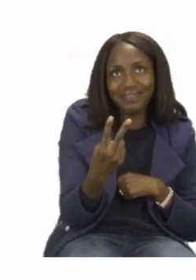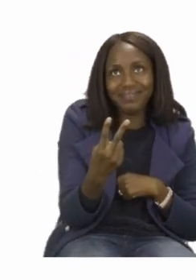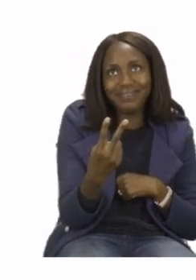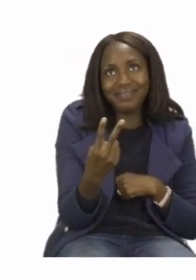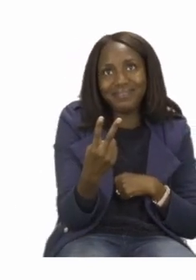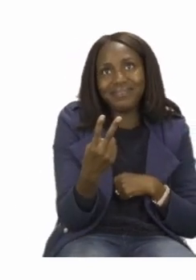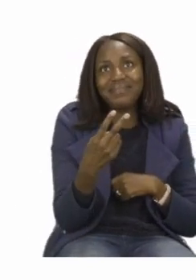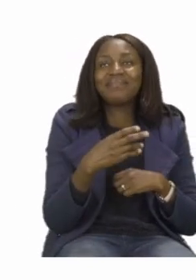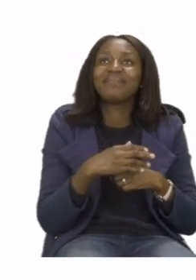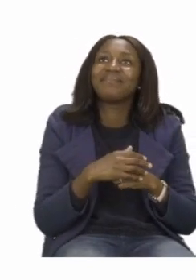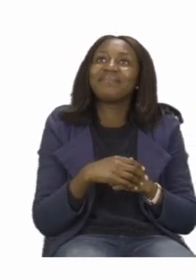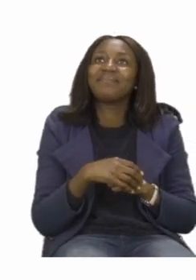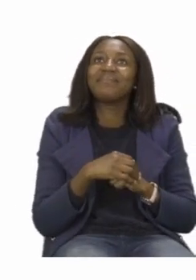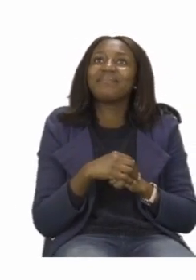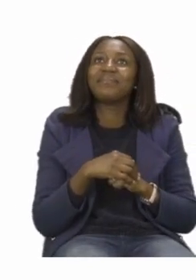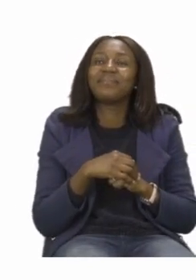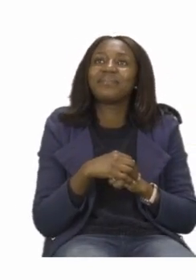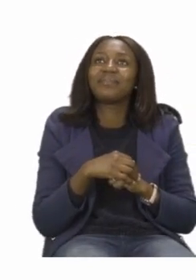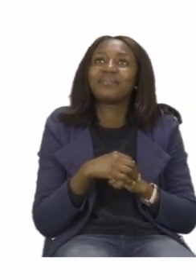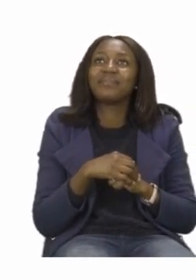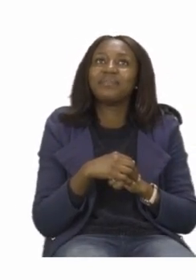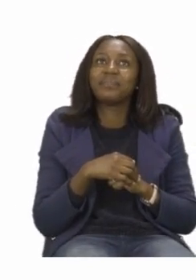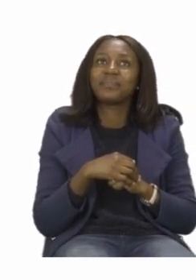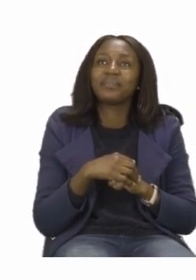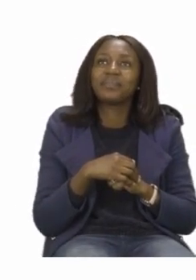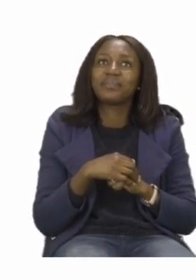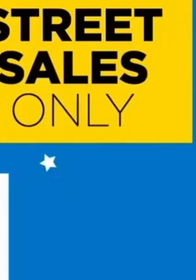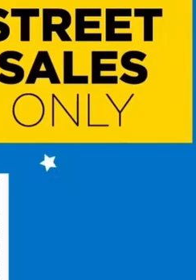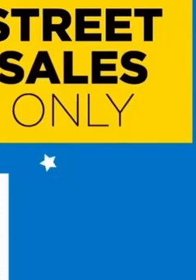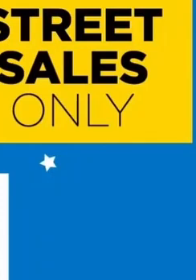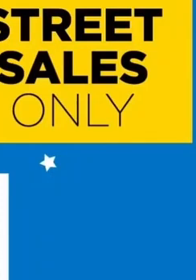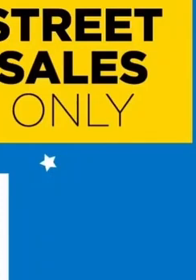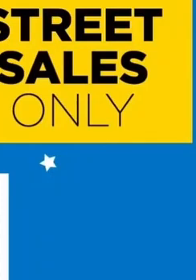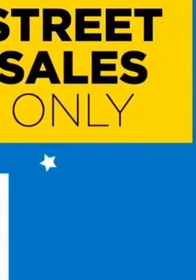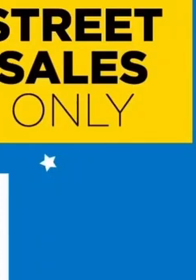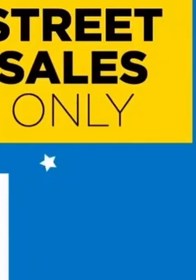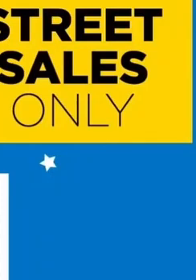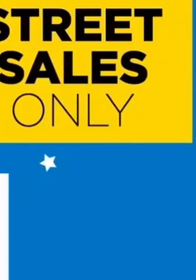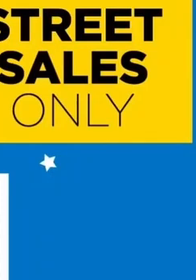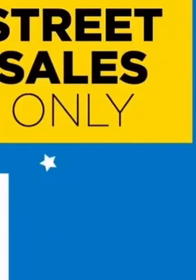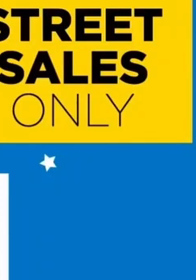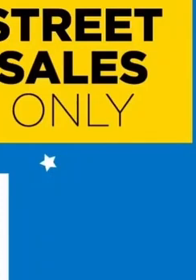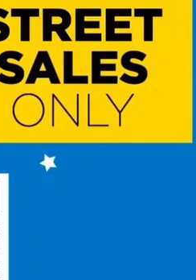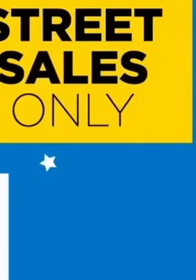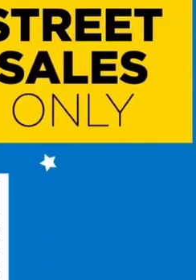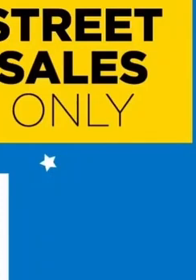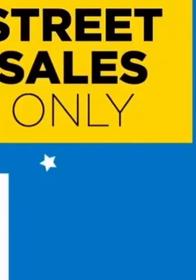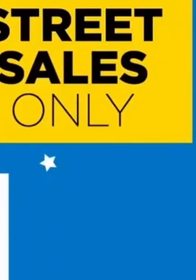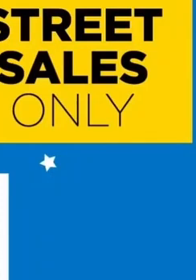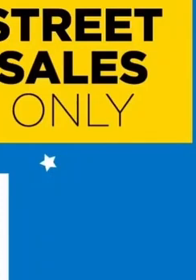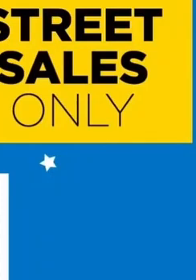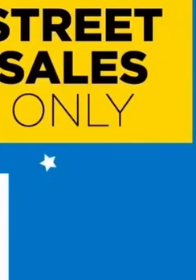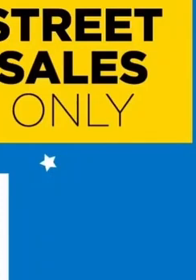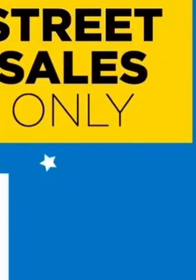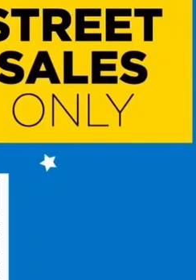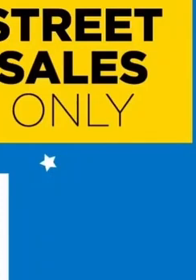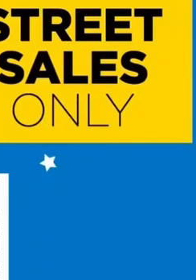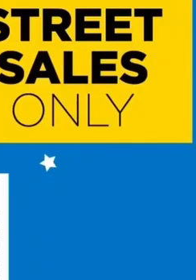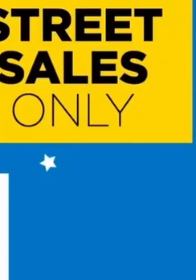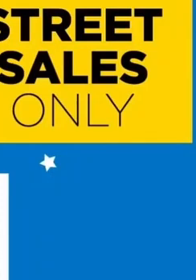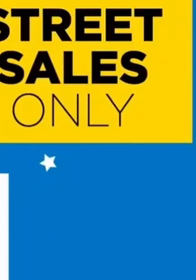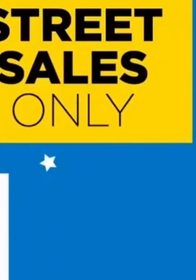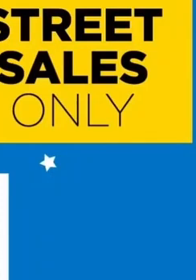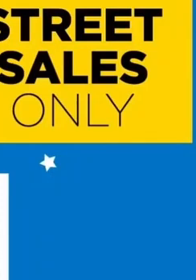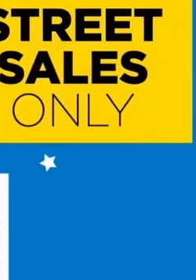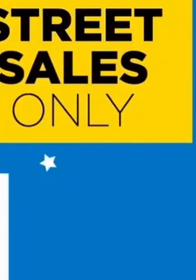your exercise after the advert break. Follow us on MyZone Facebook Active Kids to watch your daily